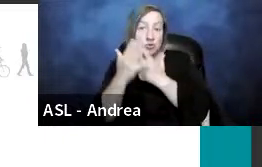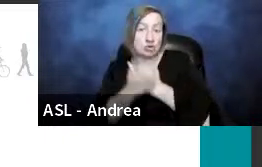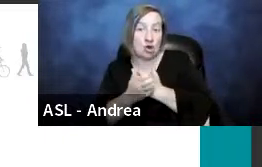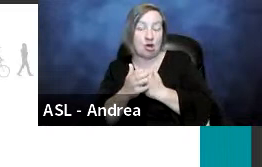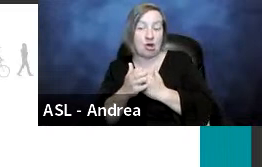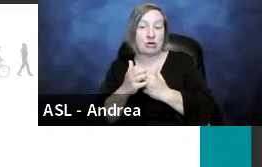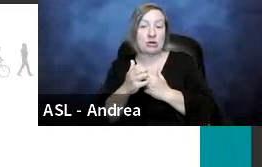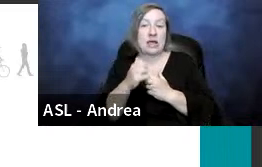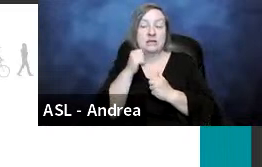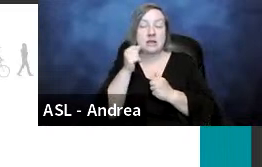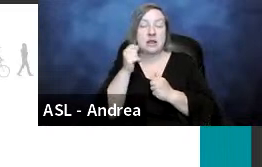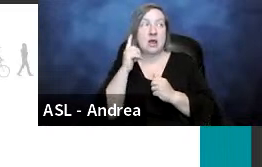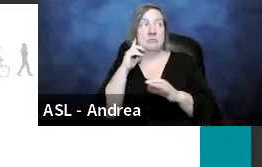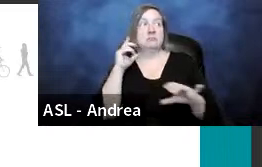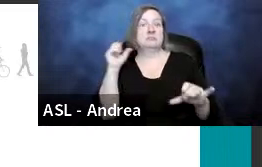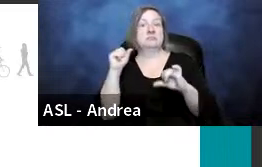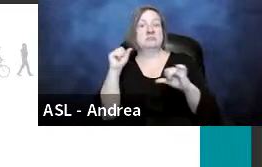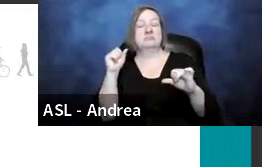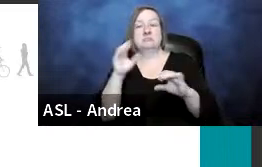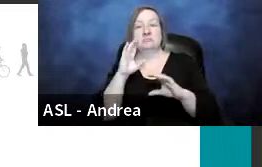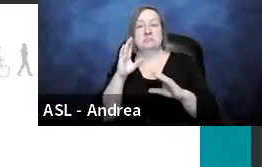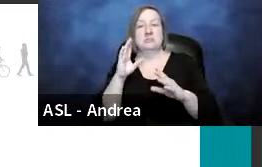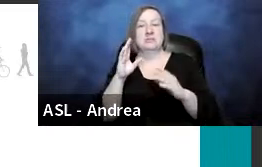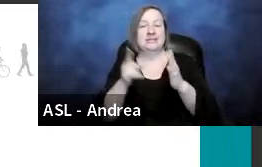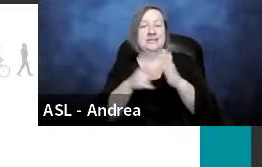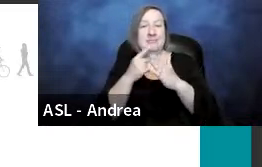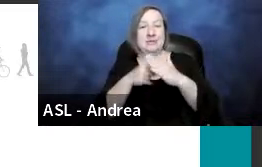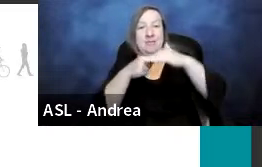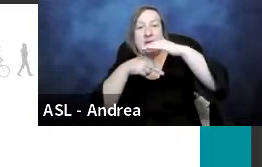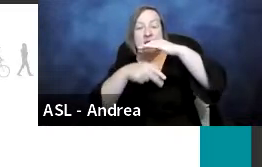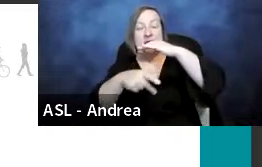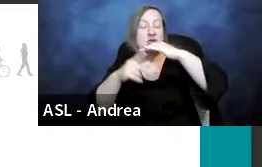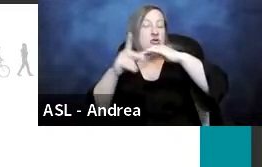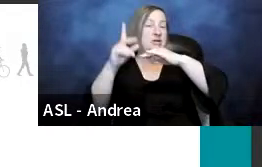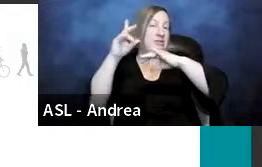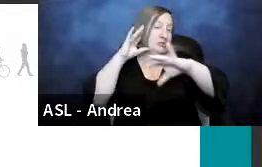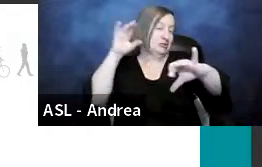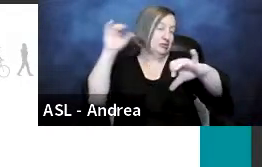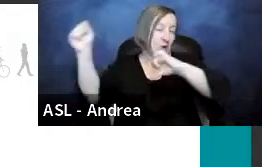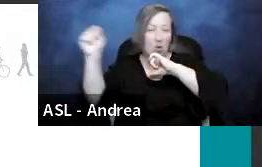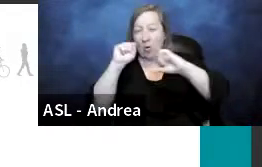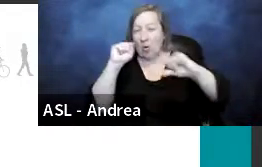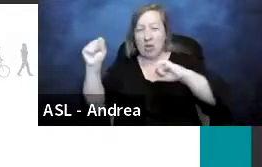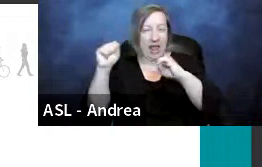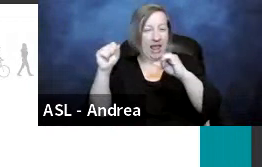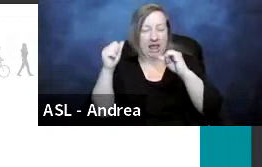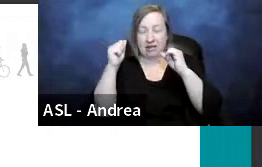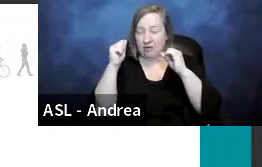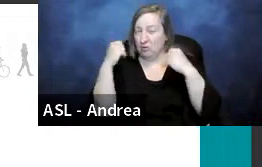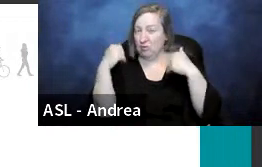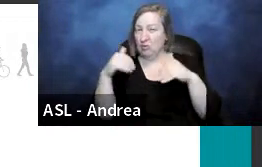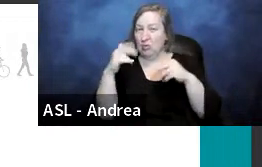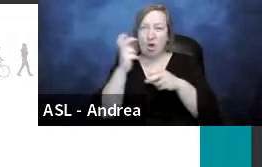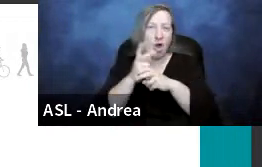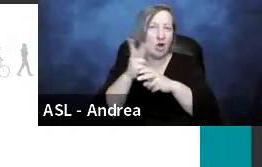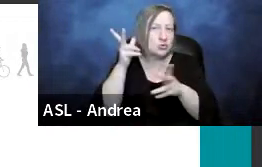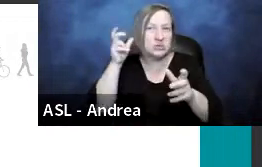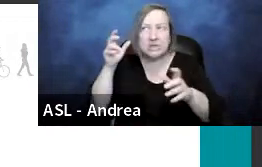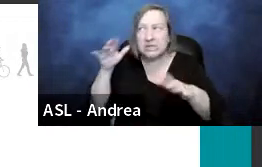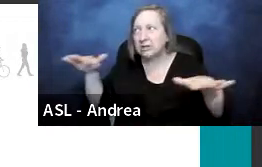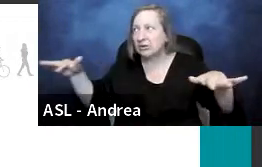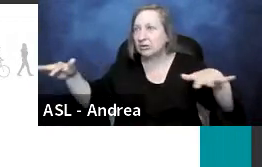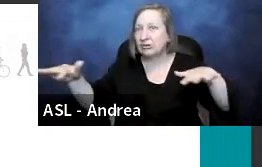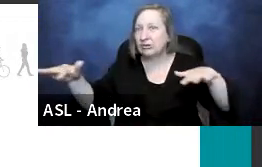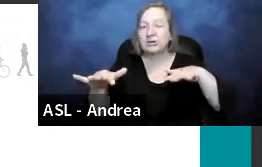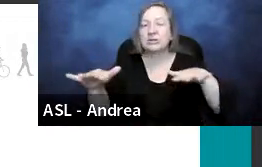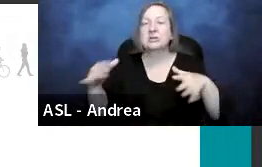deafening underneath the overpasses. I know oftentimes walking underneath overpasses, it can be really loud, hard to hear what's going on around you. So I think anything